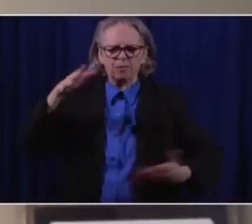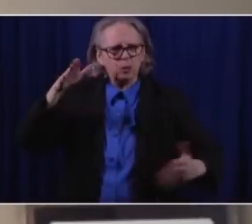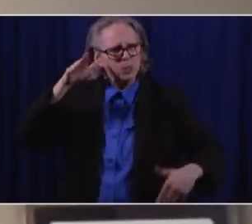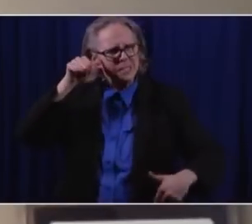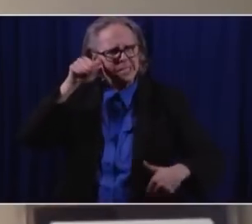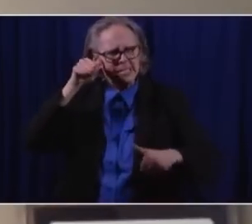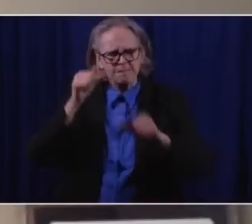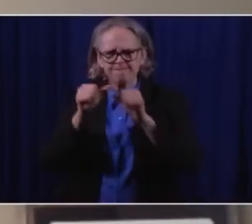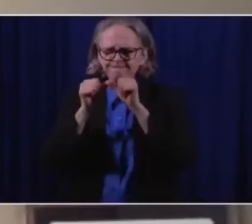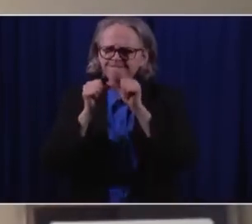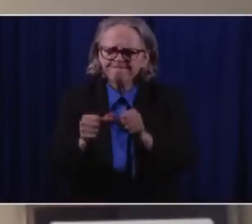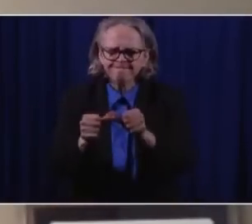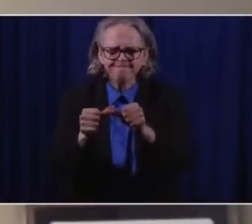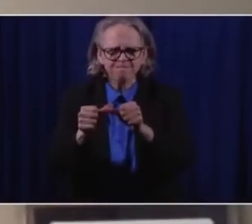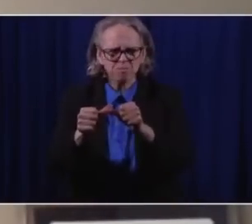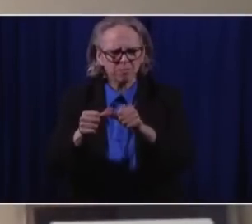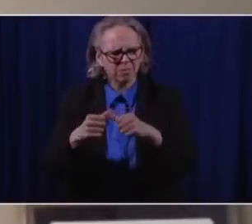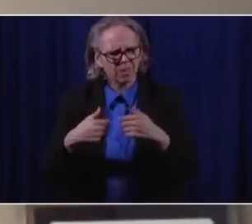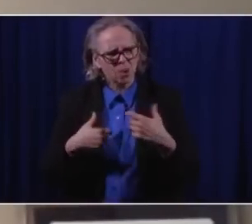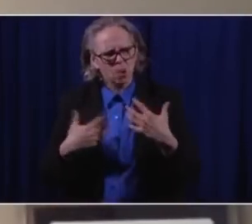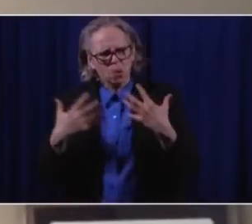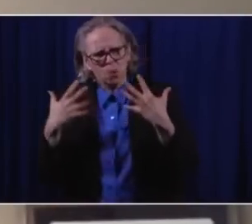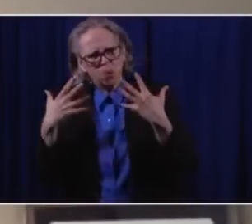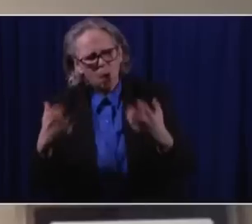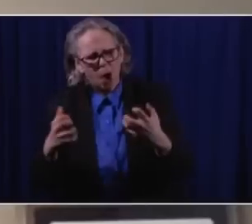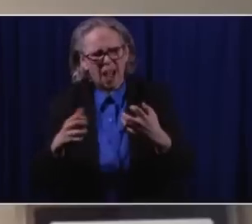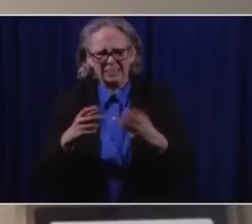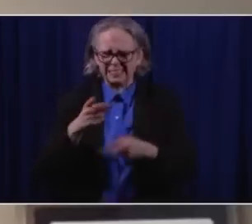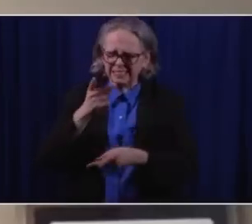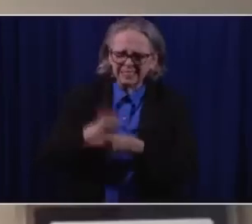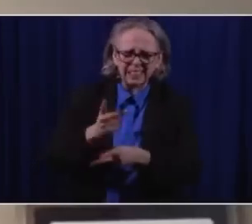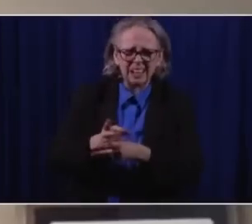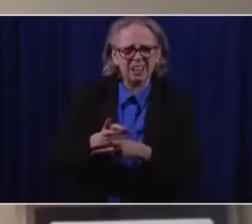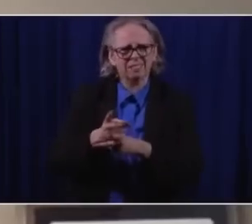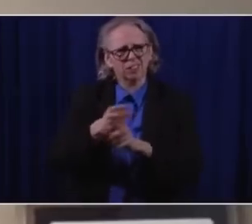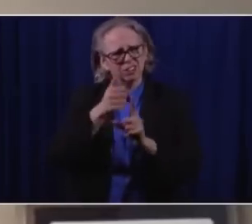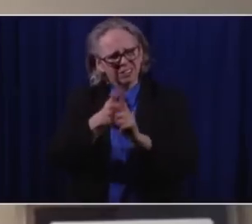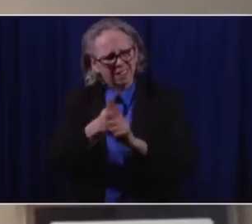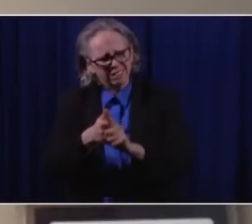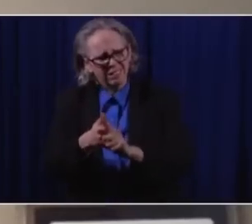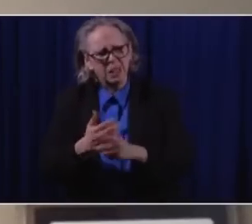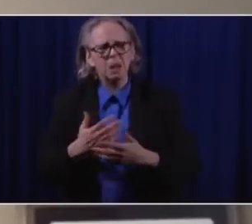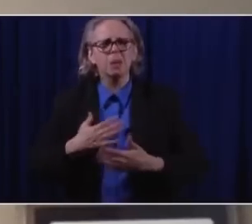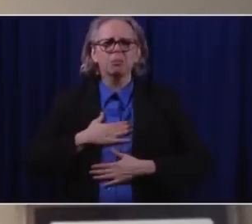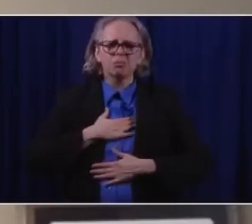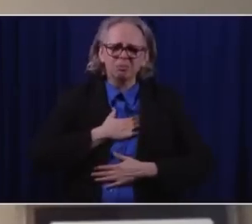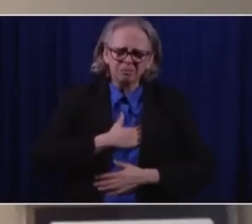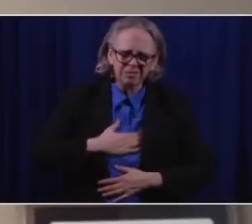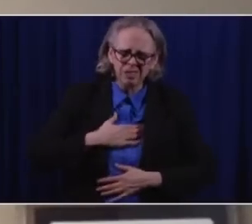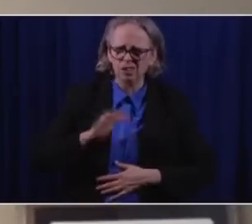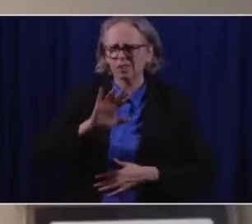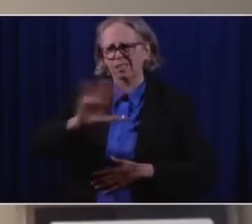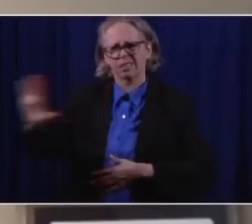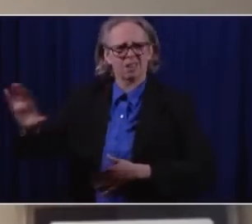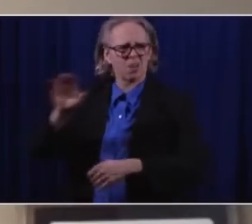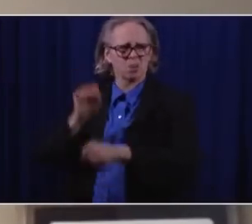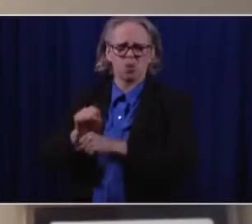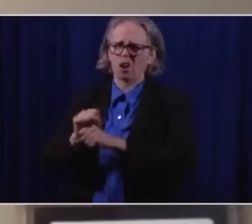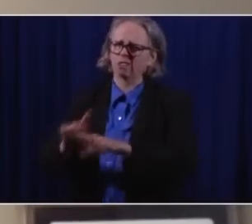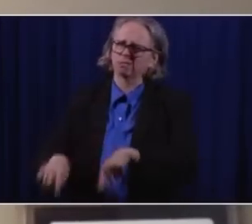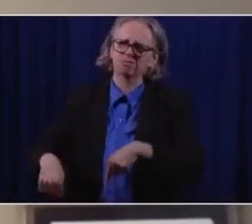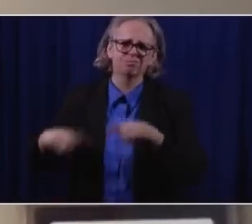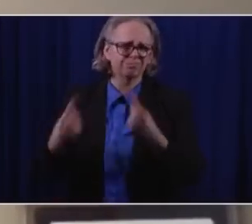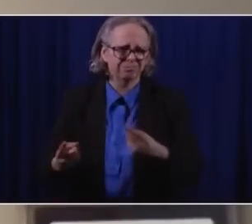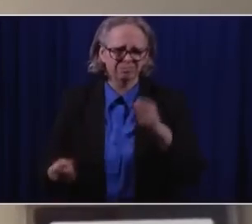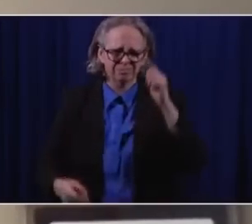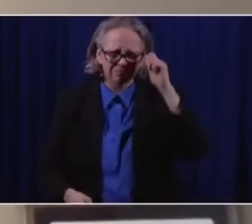deep, deep appreciation for everything that everyone is trying to do. As you have demonstrated with the data today, the